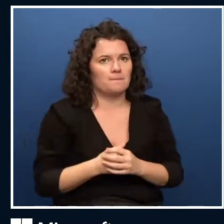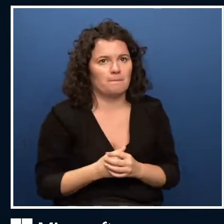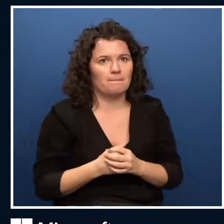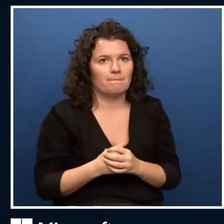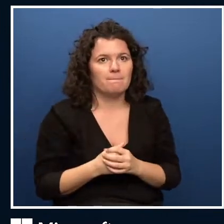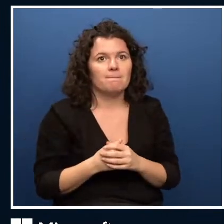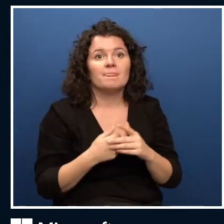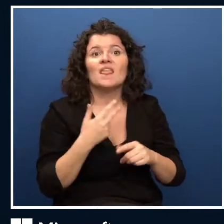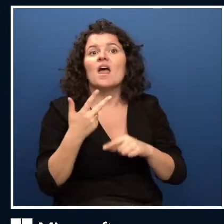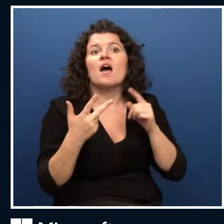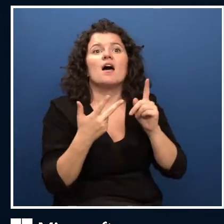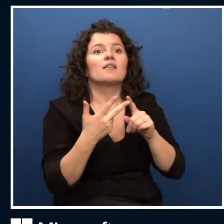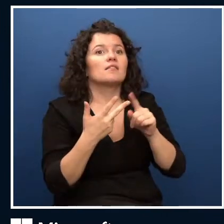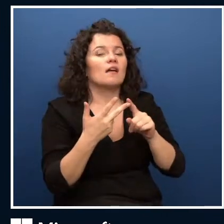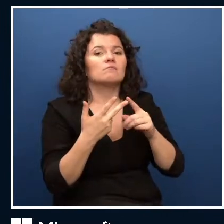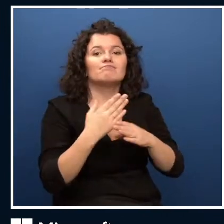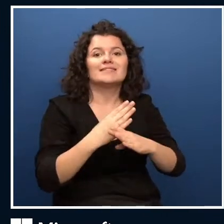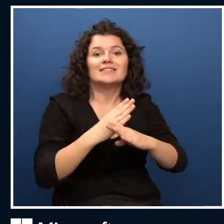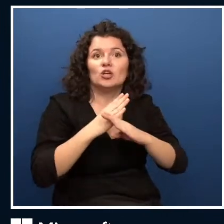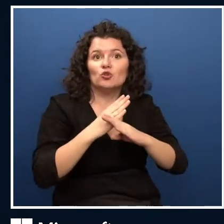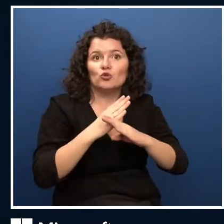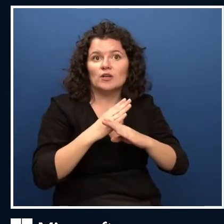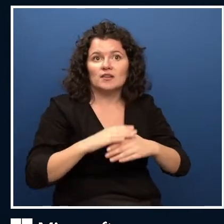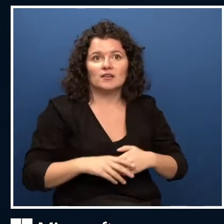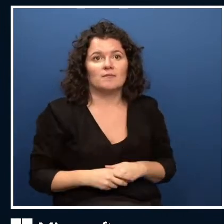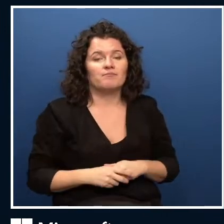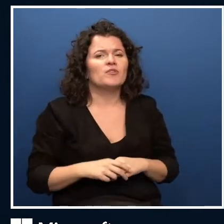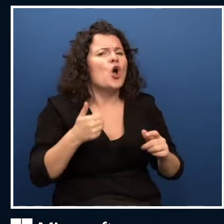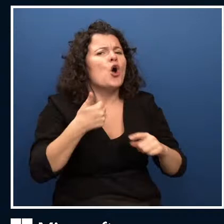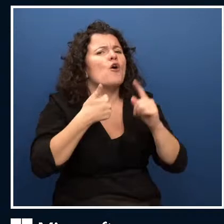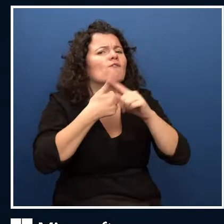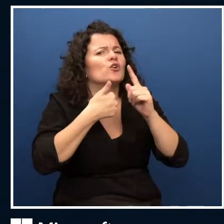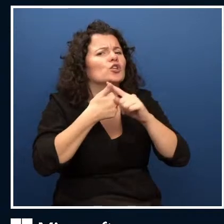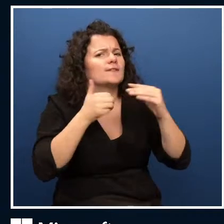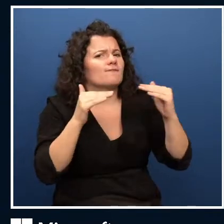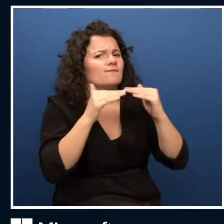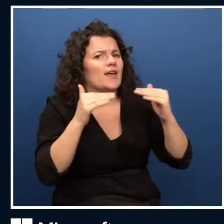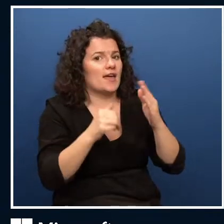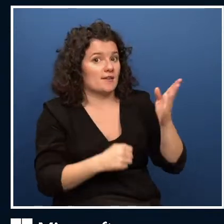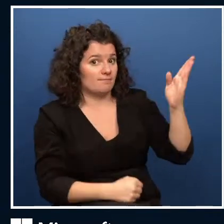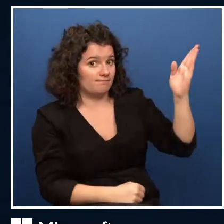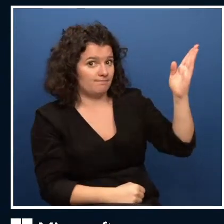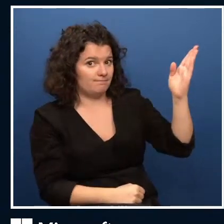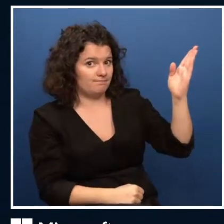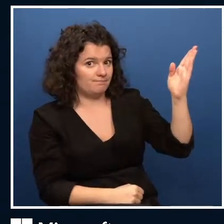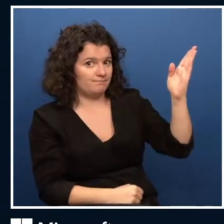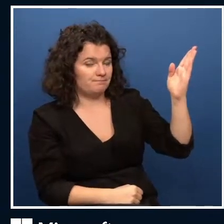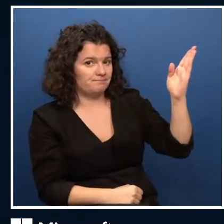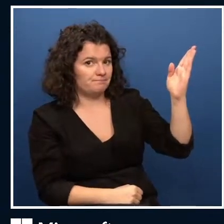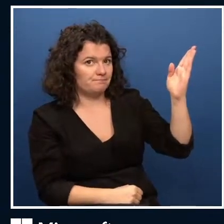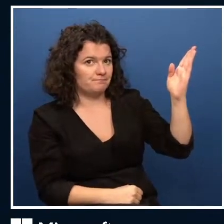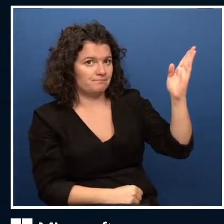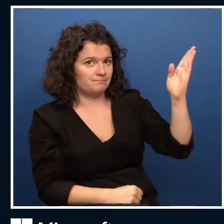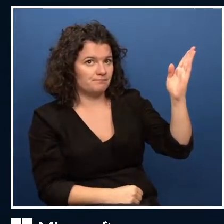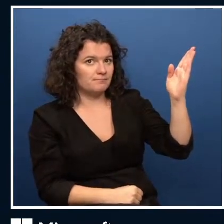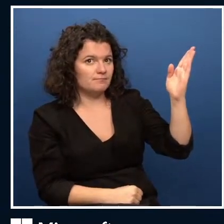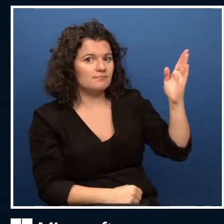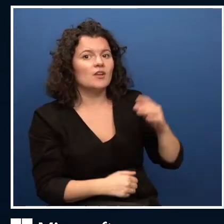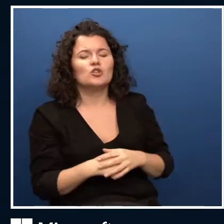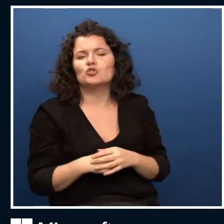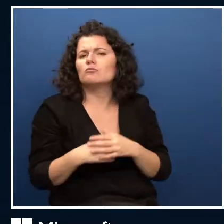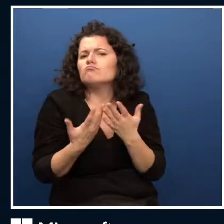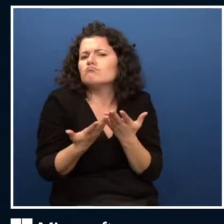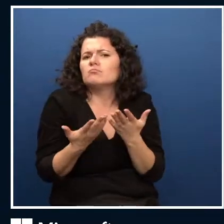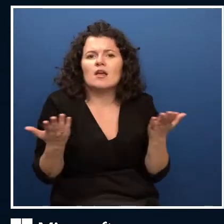AI practices, or the 4 major principles of responsible AI practices, as I like to call it, which is